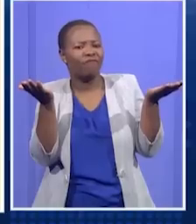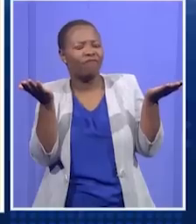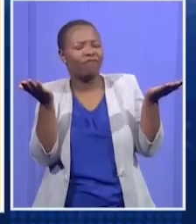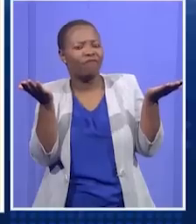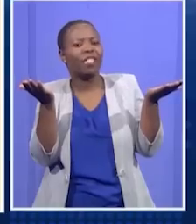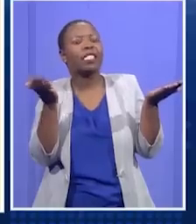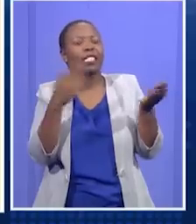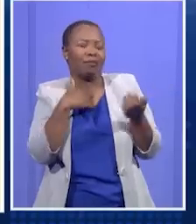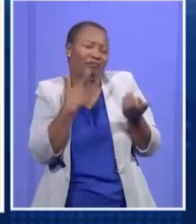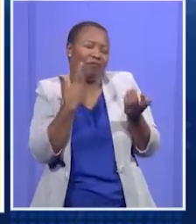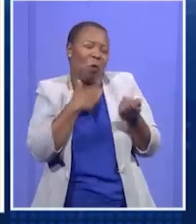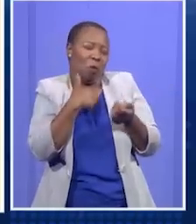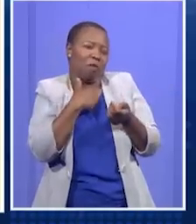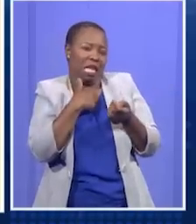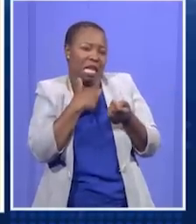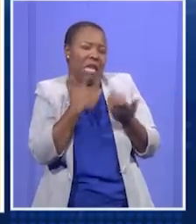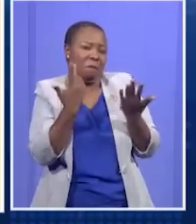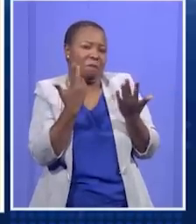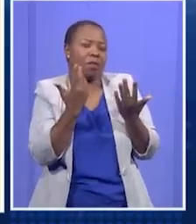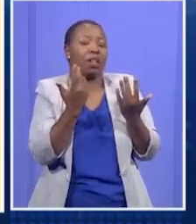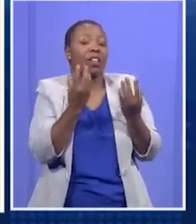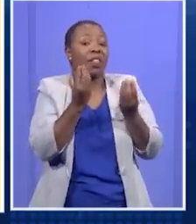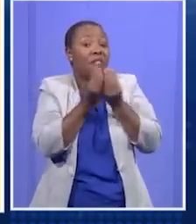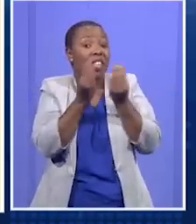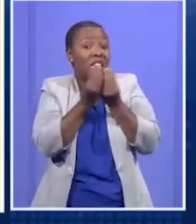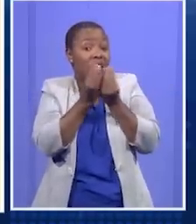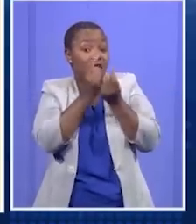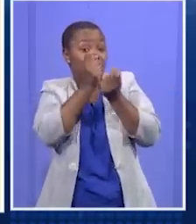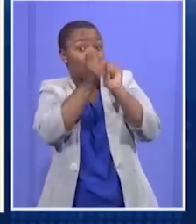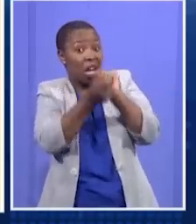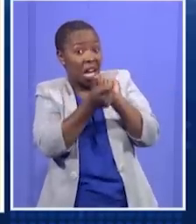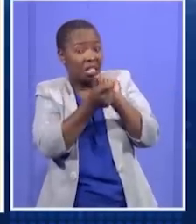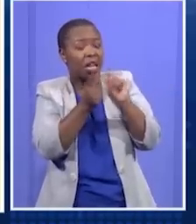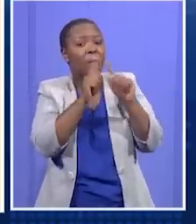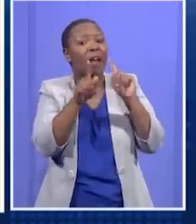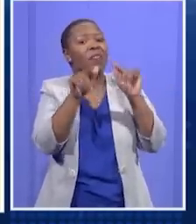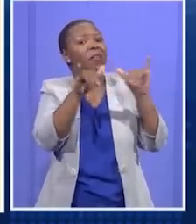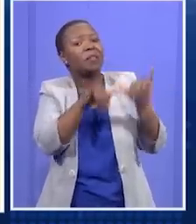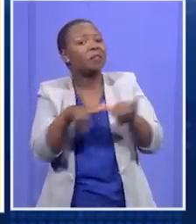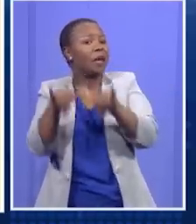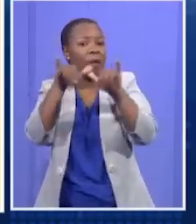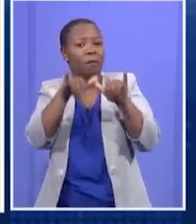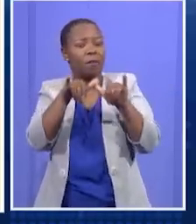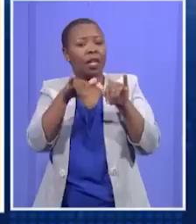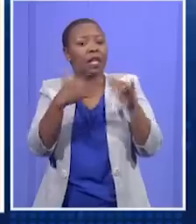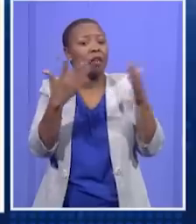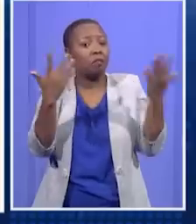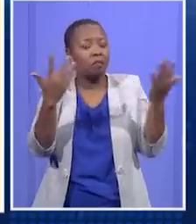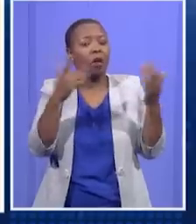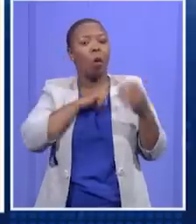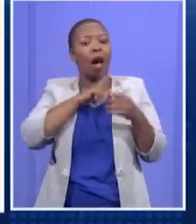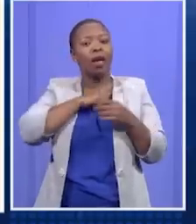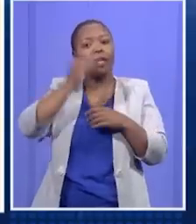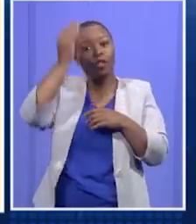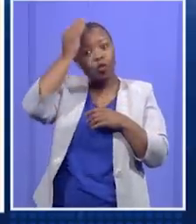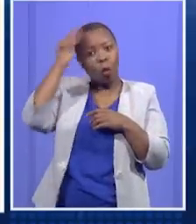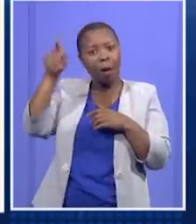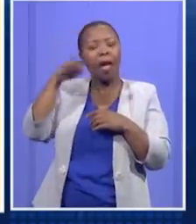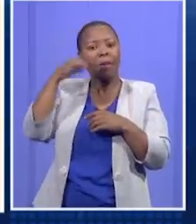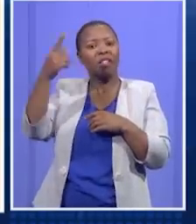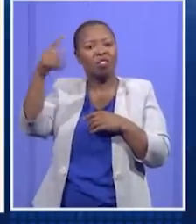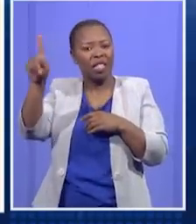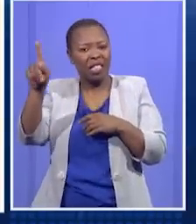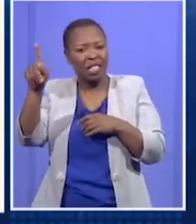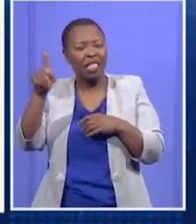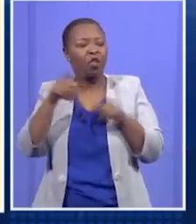sometimes the more things change, the more they remain the same. It may be that President Zuma was more forthright. These ones are more